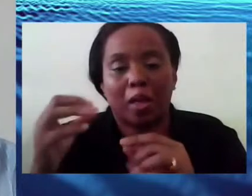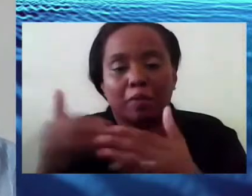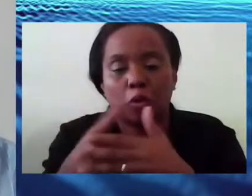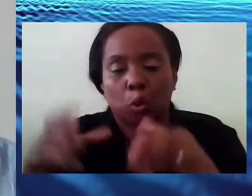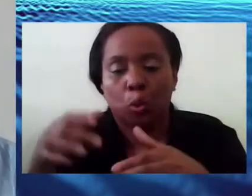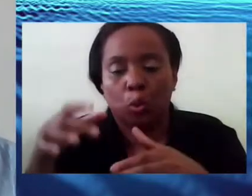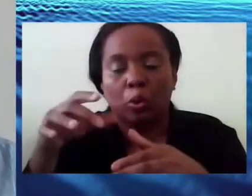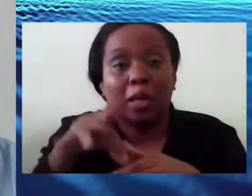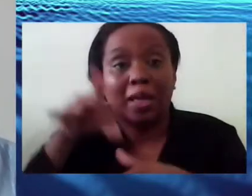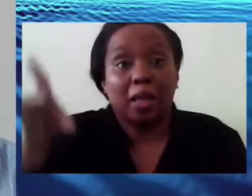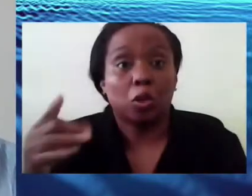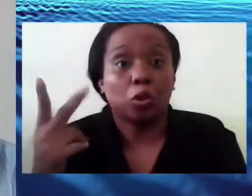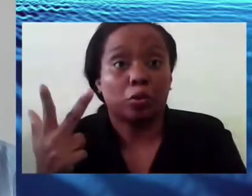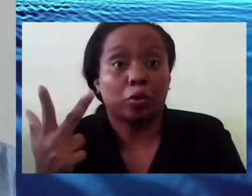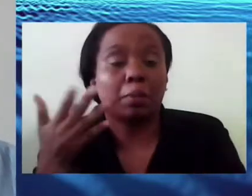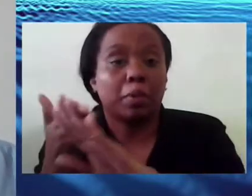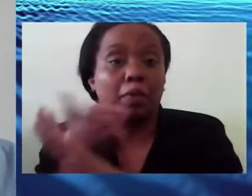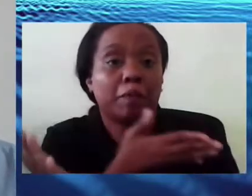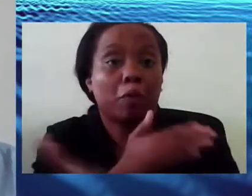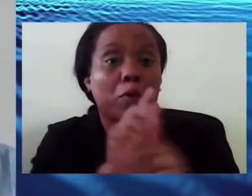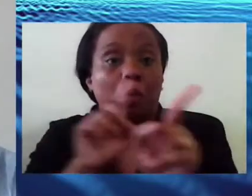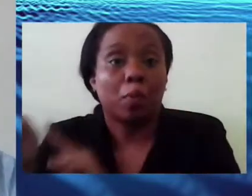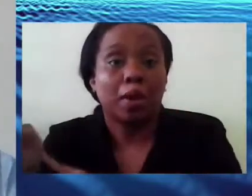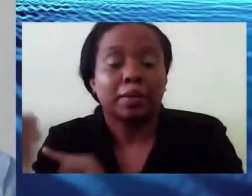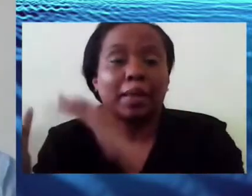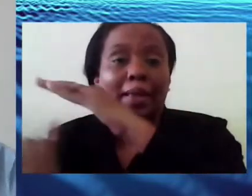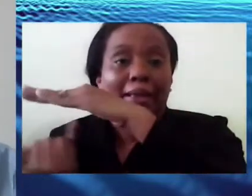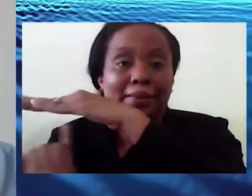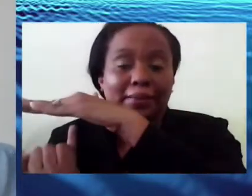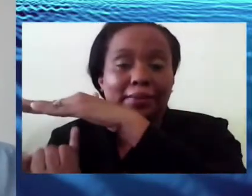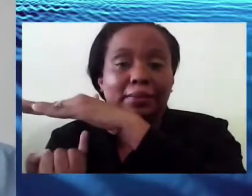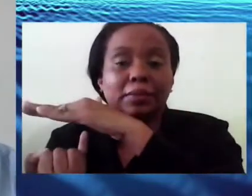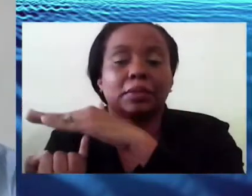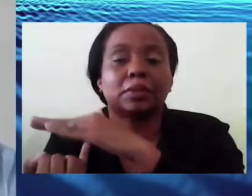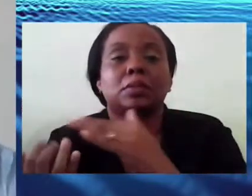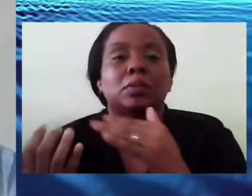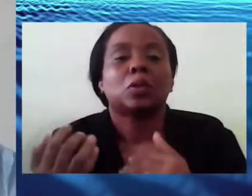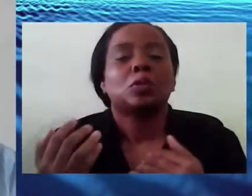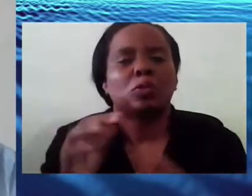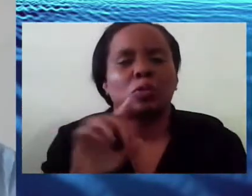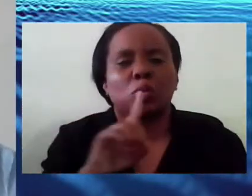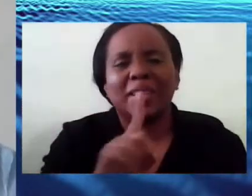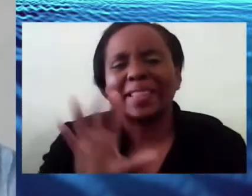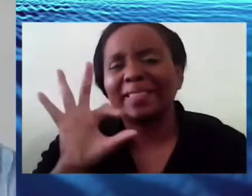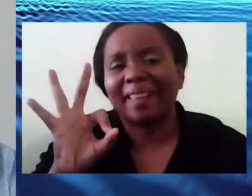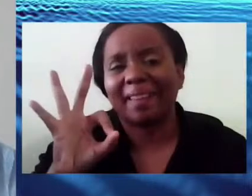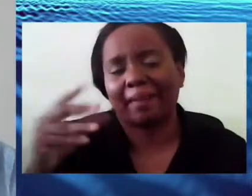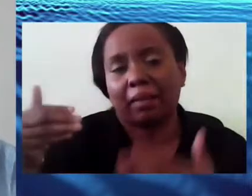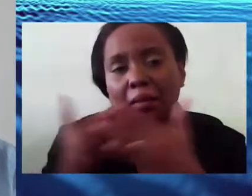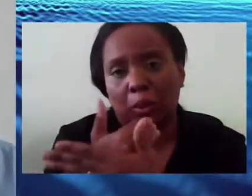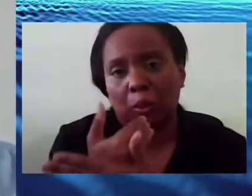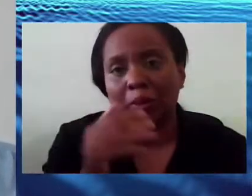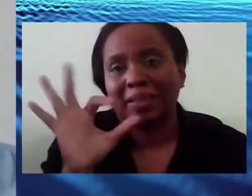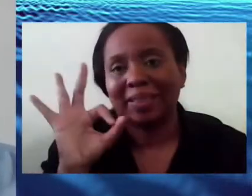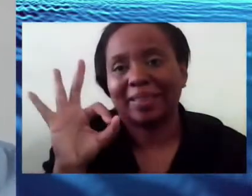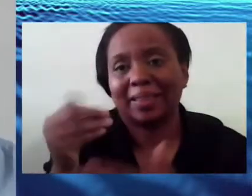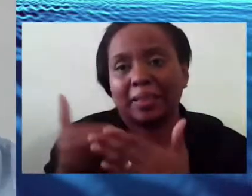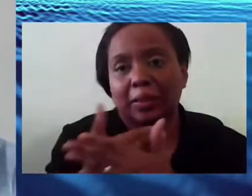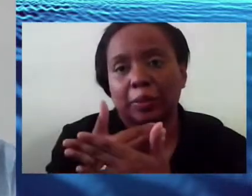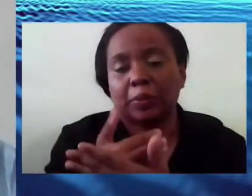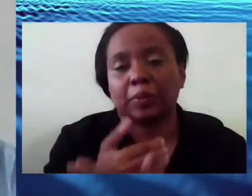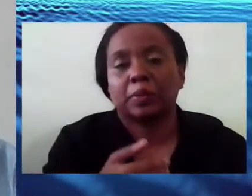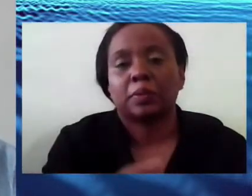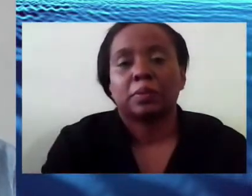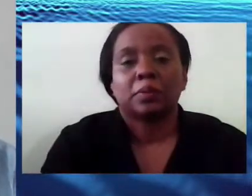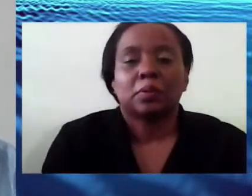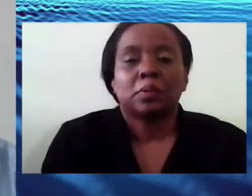previously. So we had 9 fresh ones, as we would say today. Regrettably,